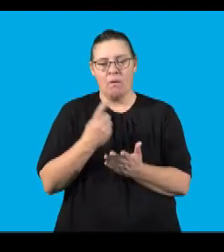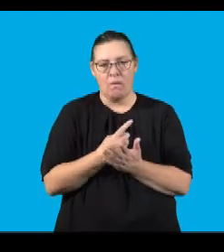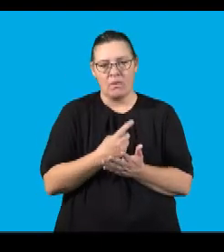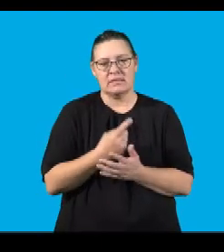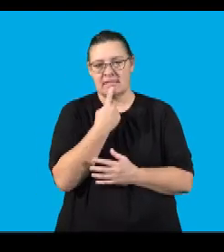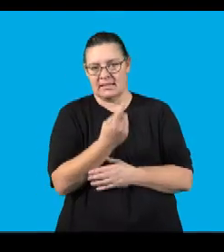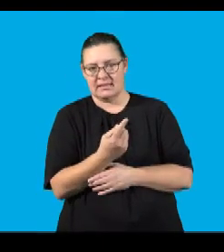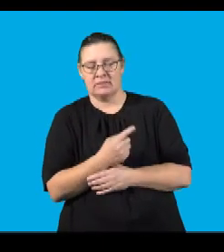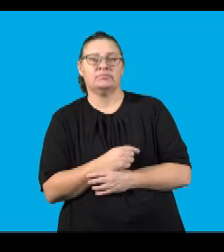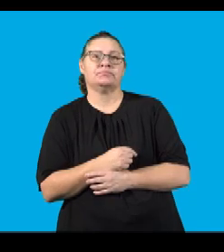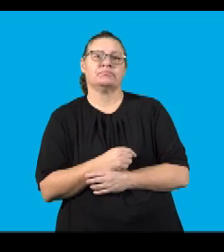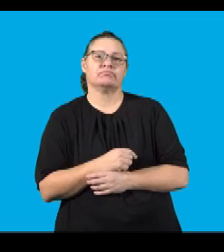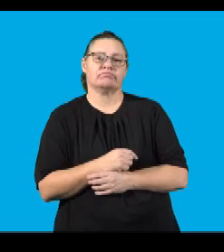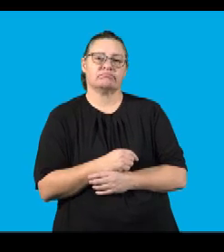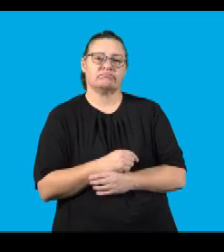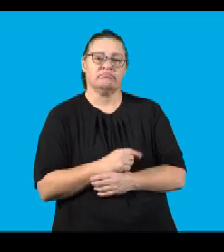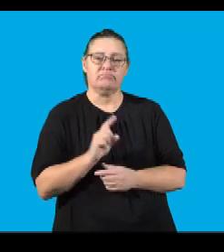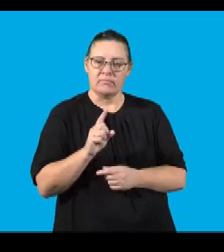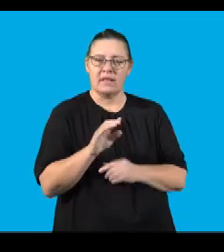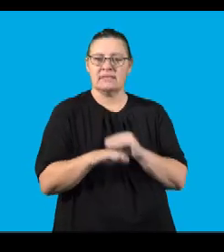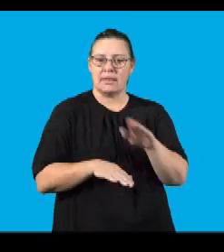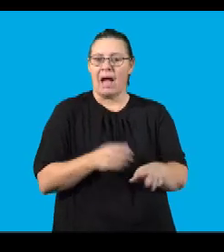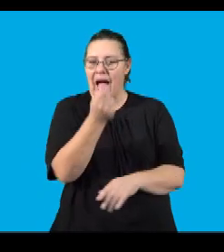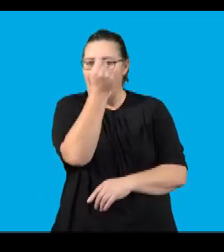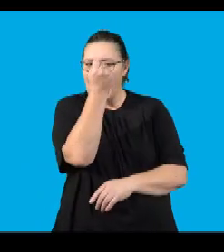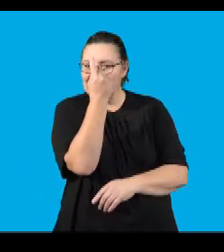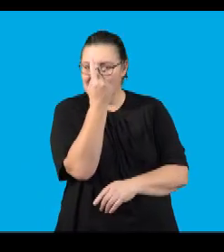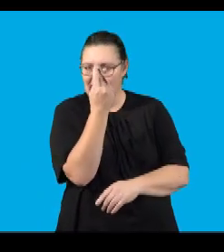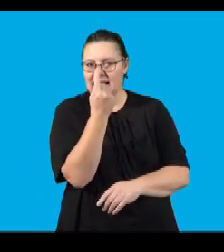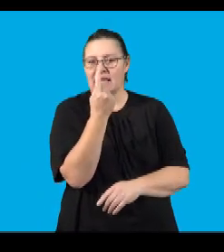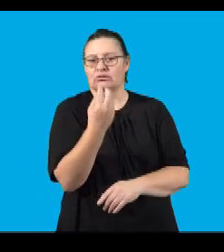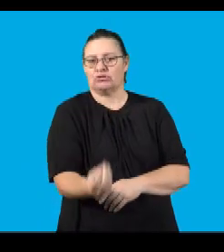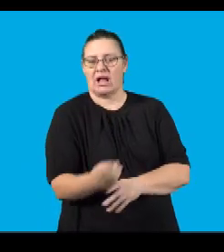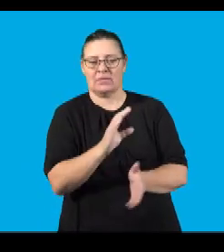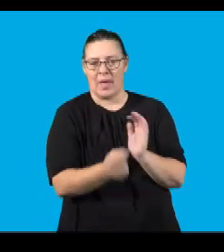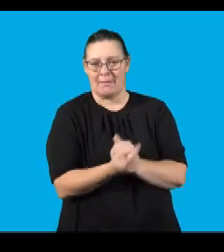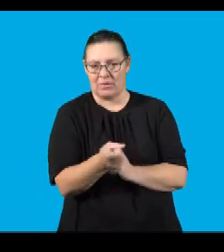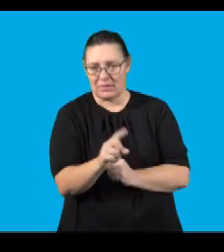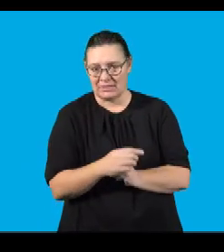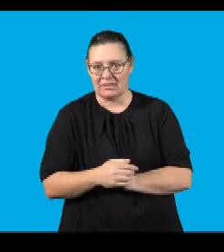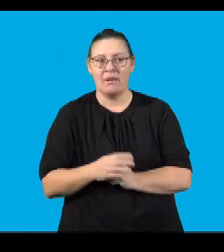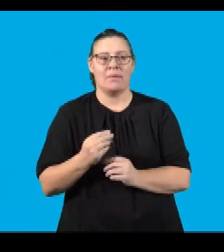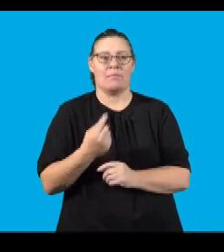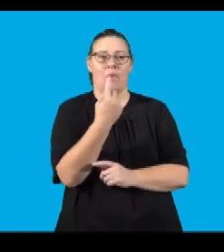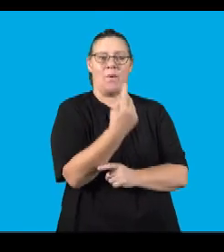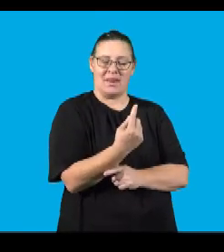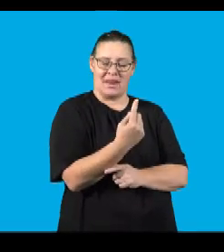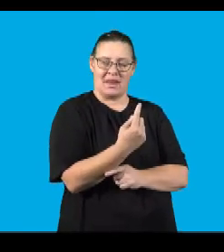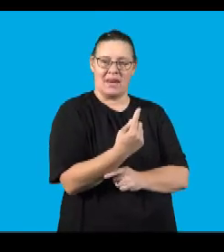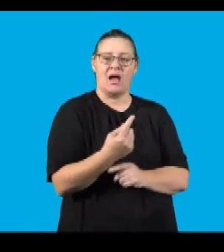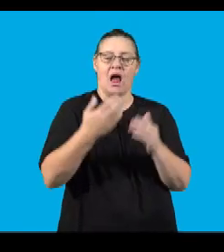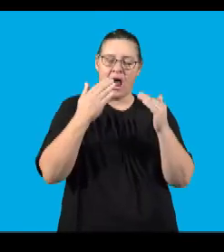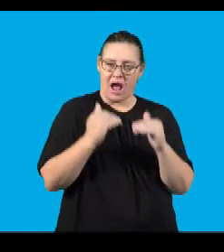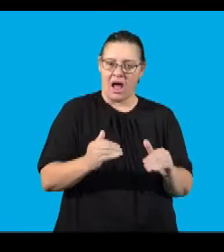So here we can always also see there is the first step, understanding what is happening. I like putting a little number 1